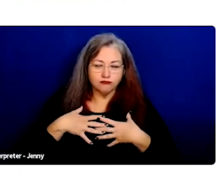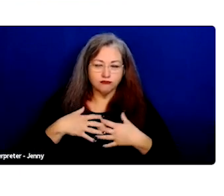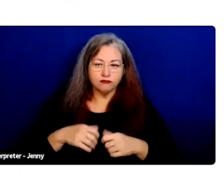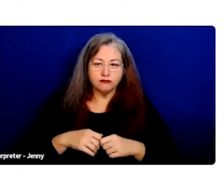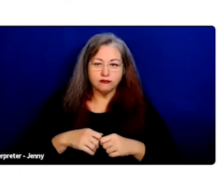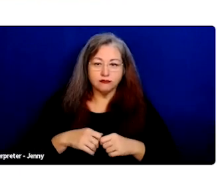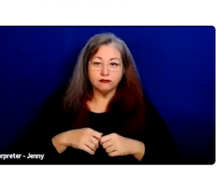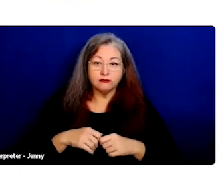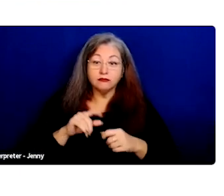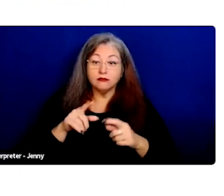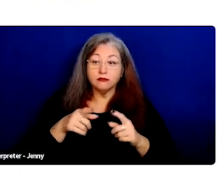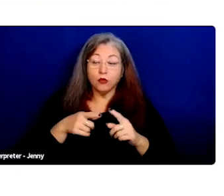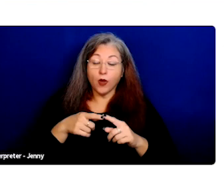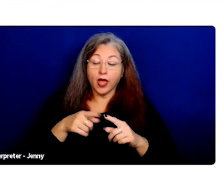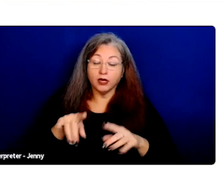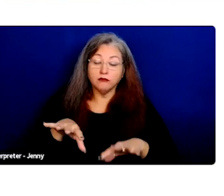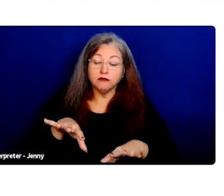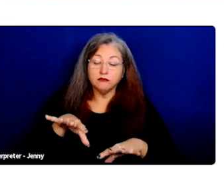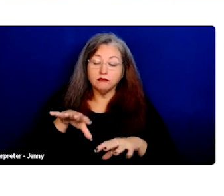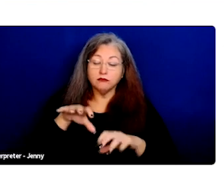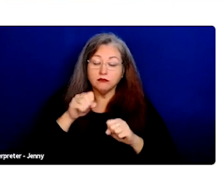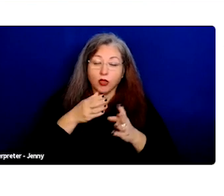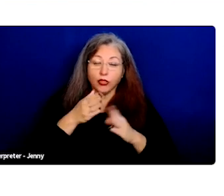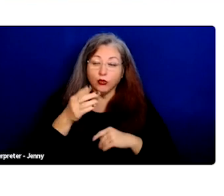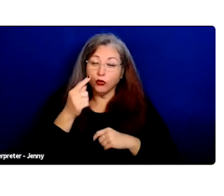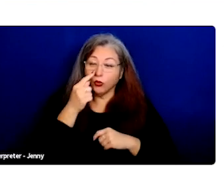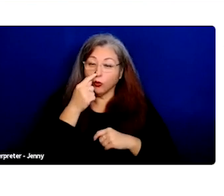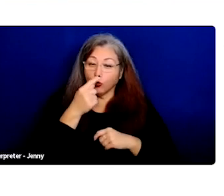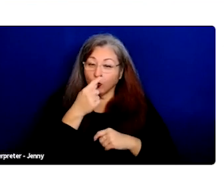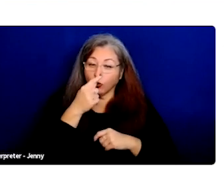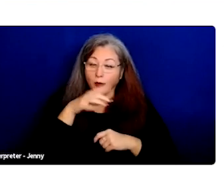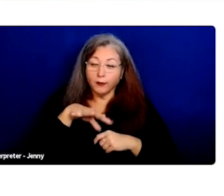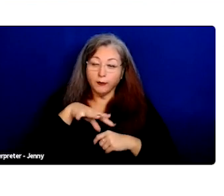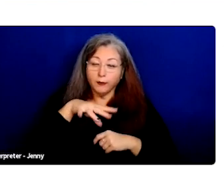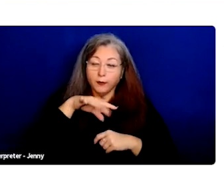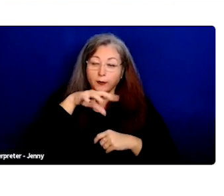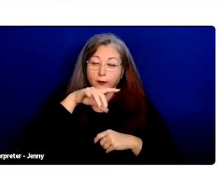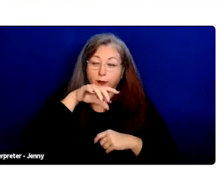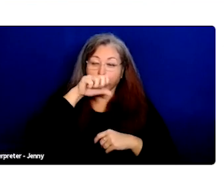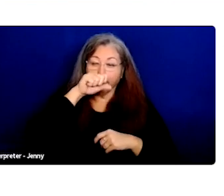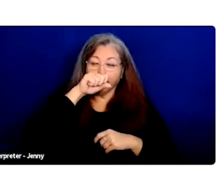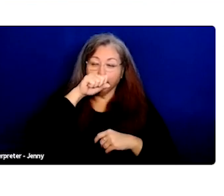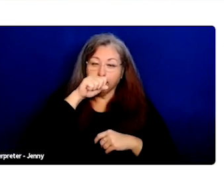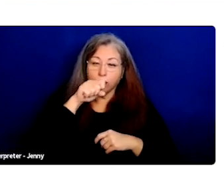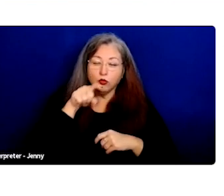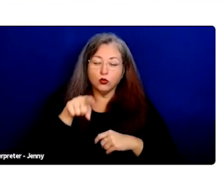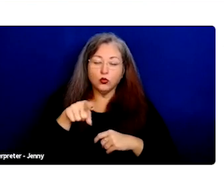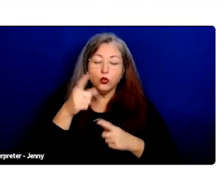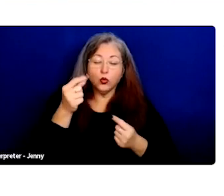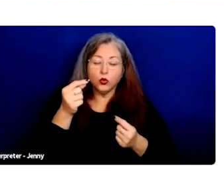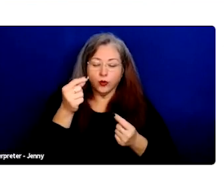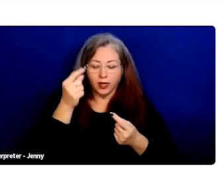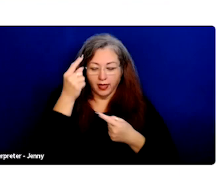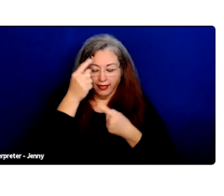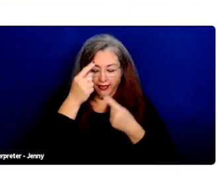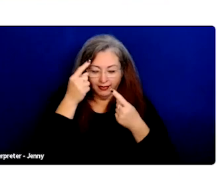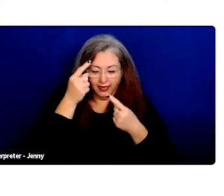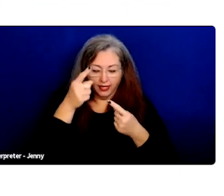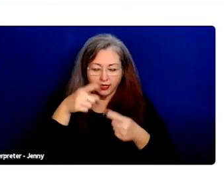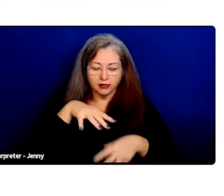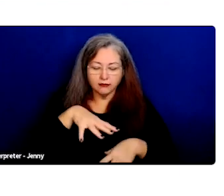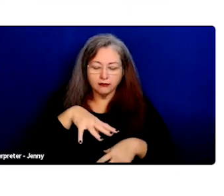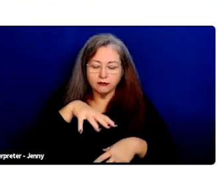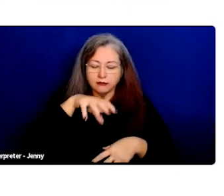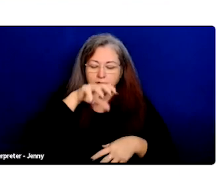And as you draw the breath in through your nostrils, I would love for you to think about drawing the breath into the